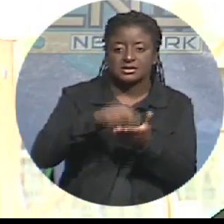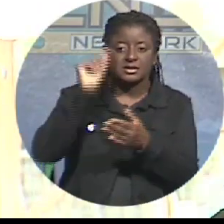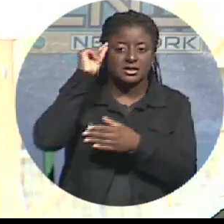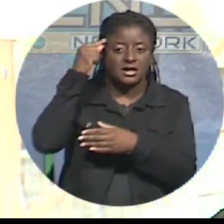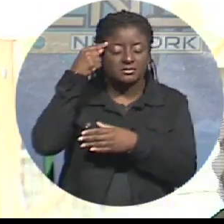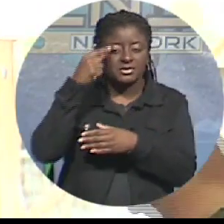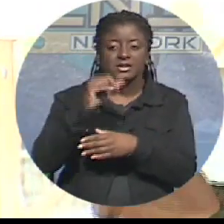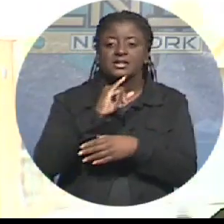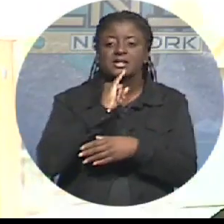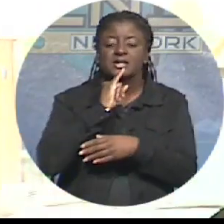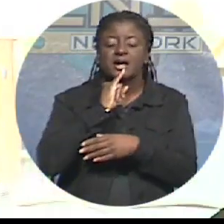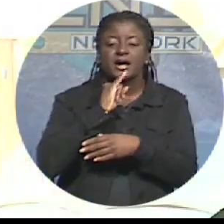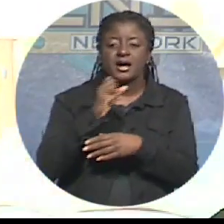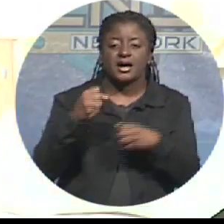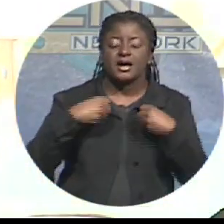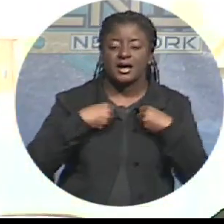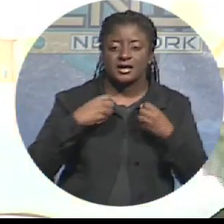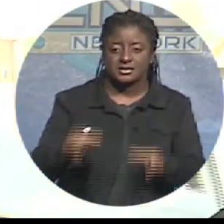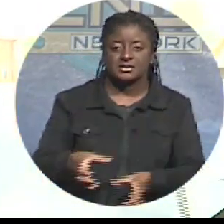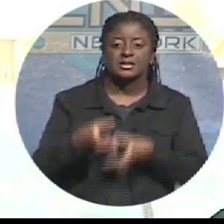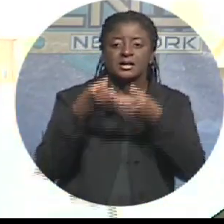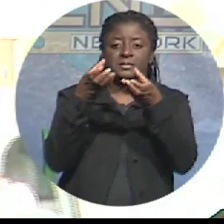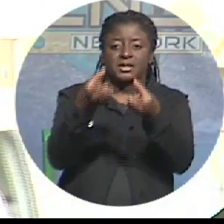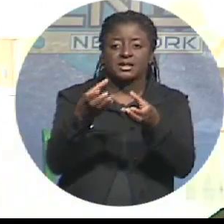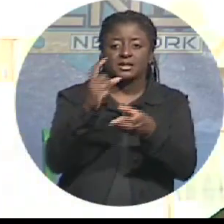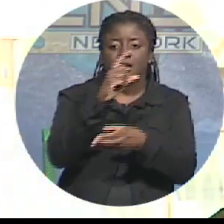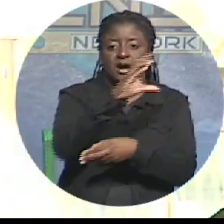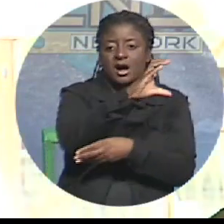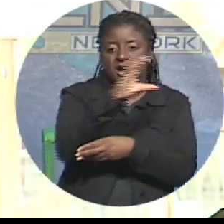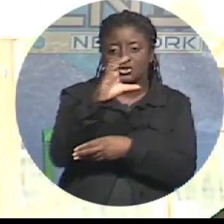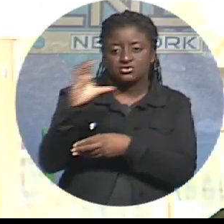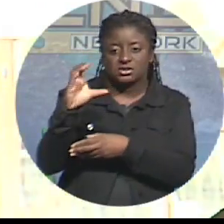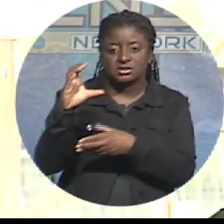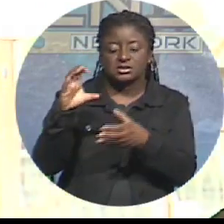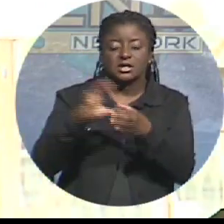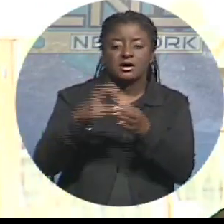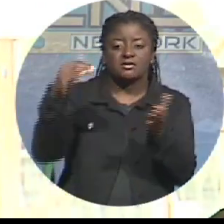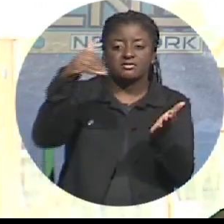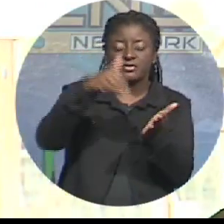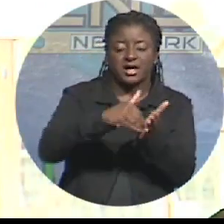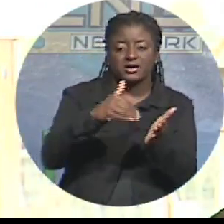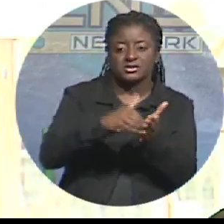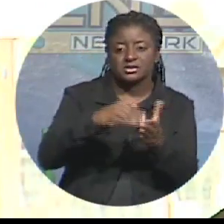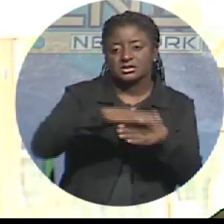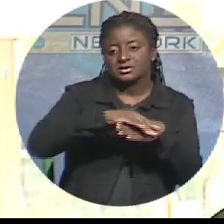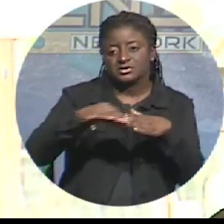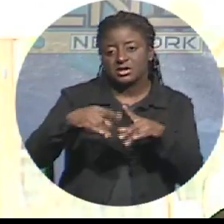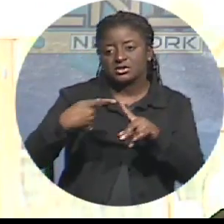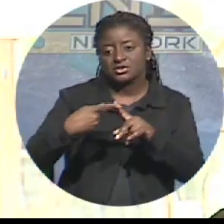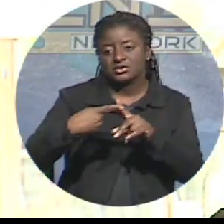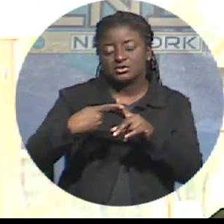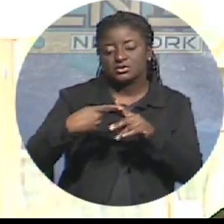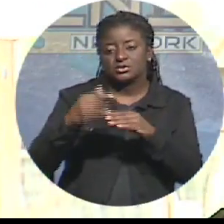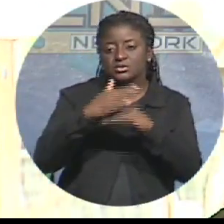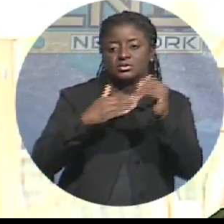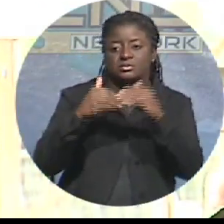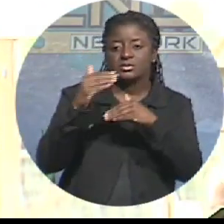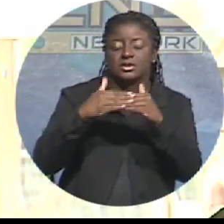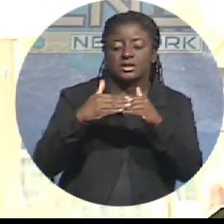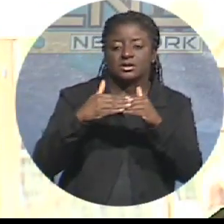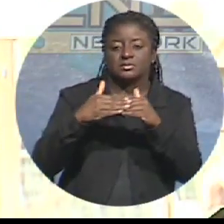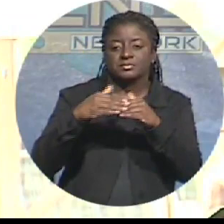committed hundreds of thousands of dollars to the establishment of an agricultural school